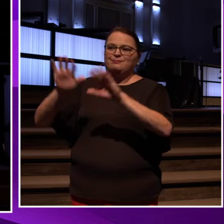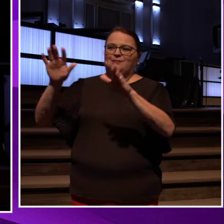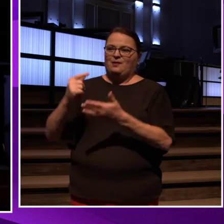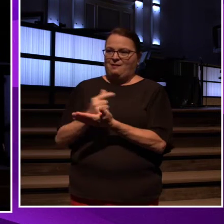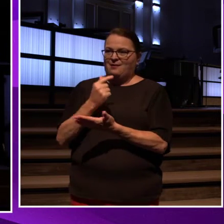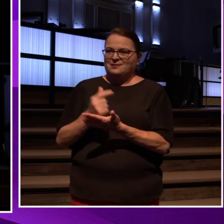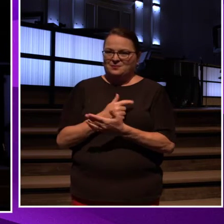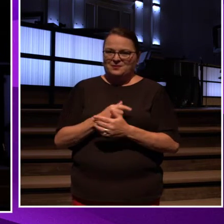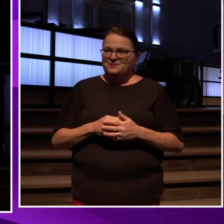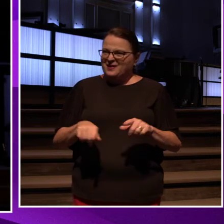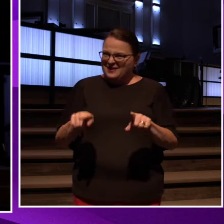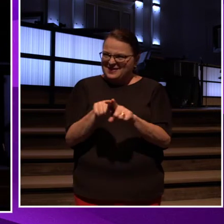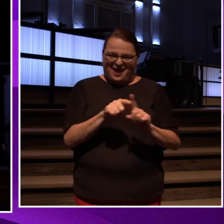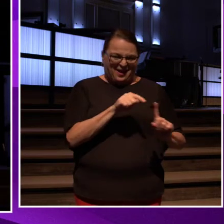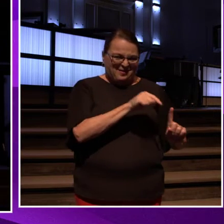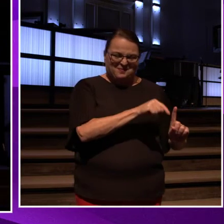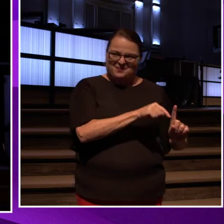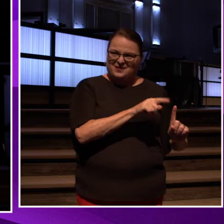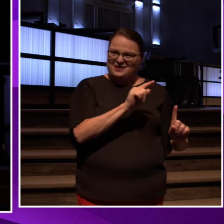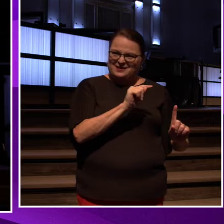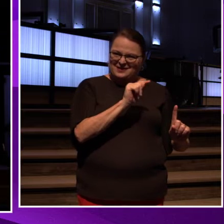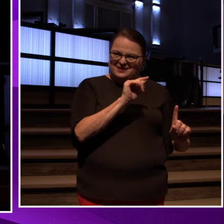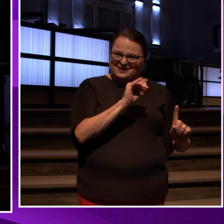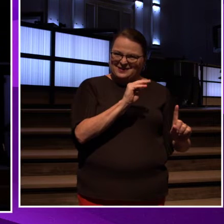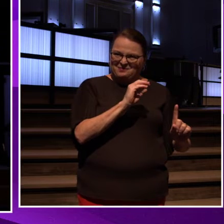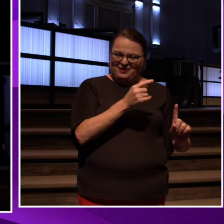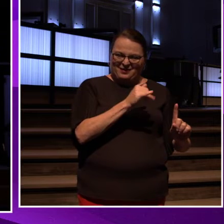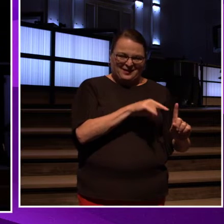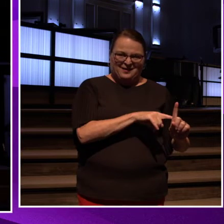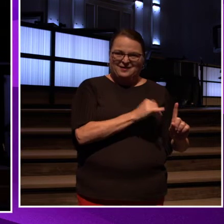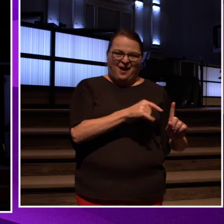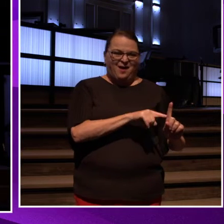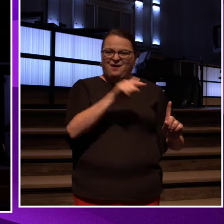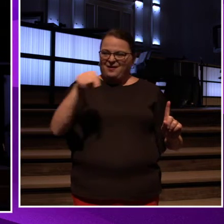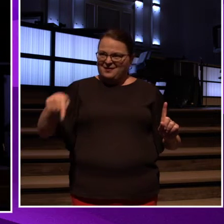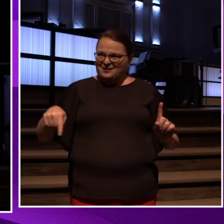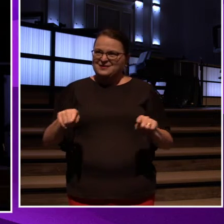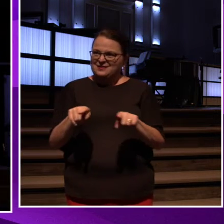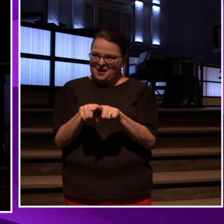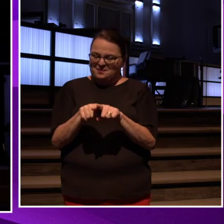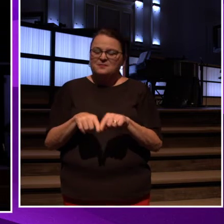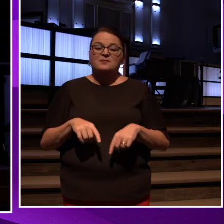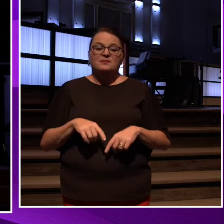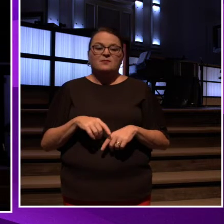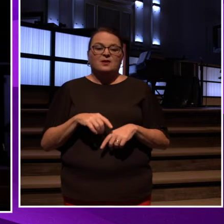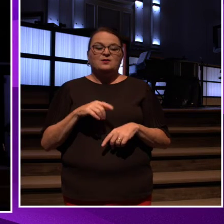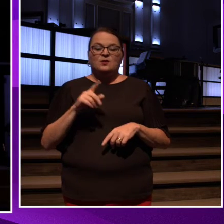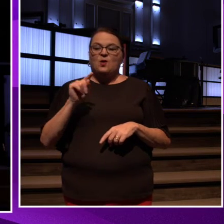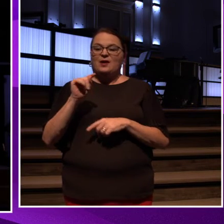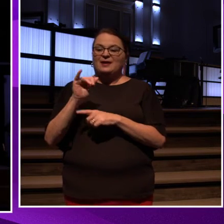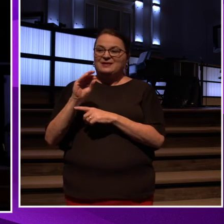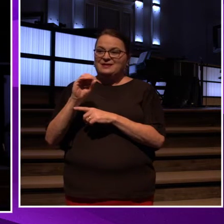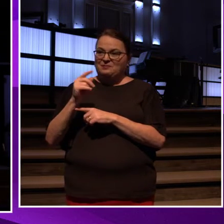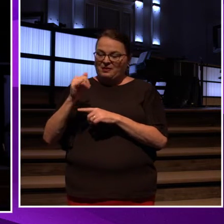It's that same Timothy. Well, there they were. They were in Philippi for the very first time. Timothy had just joined